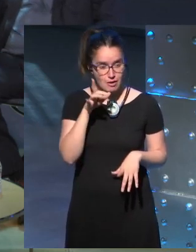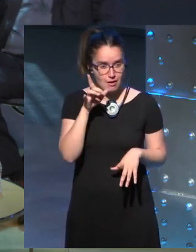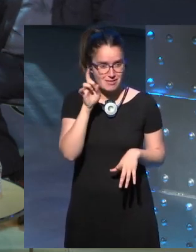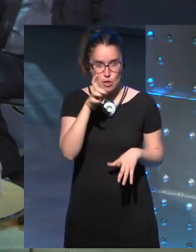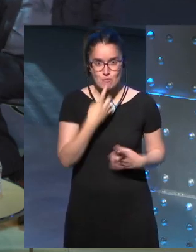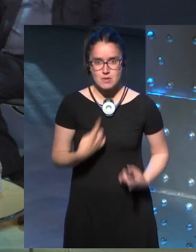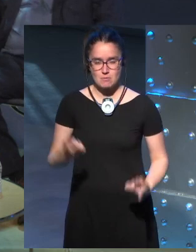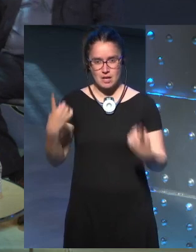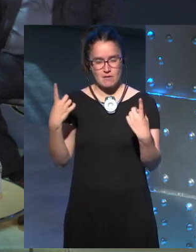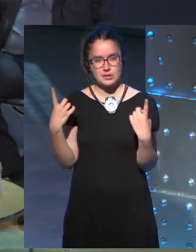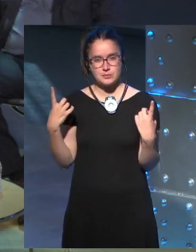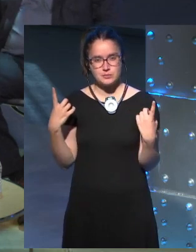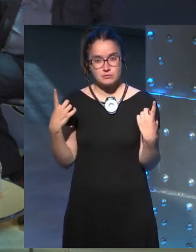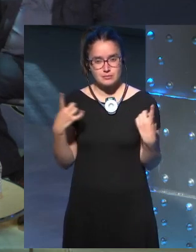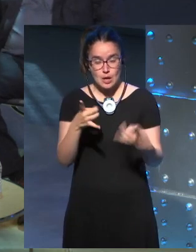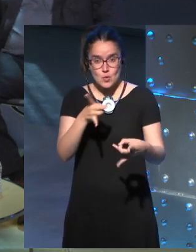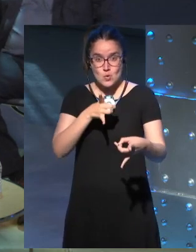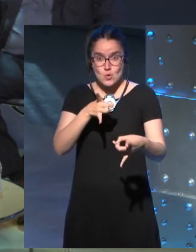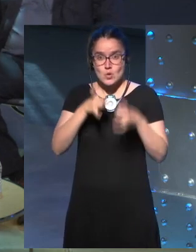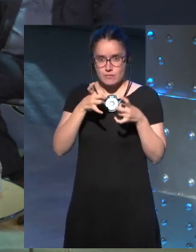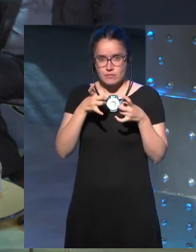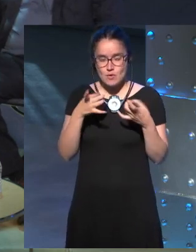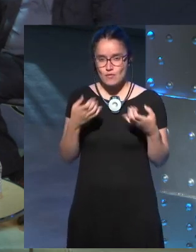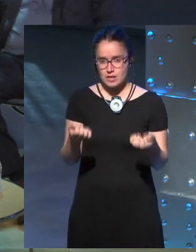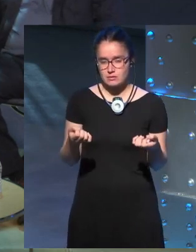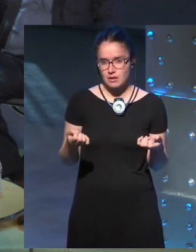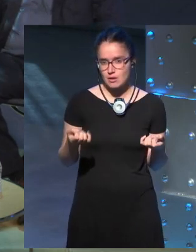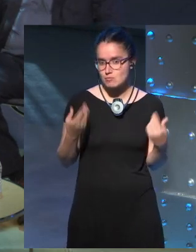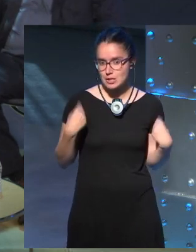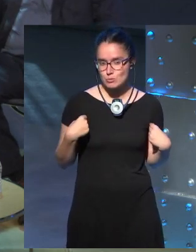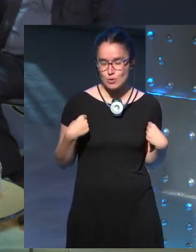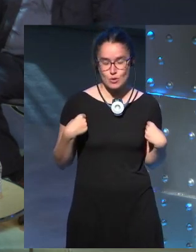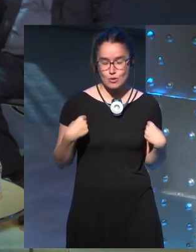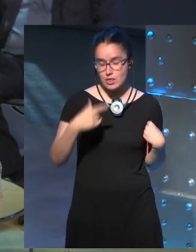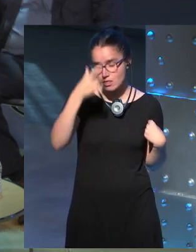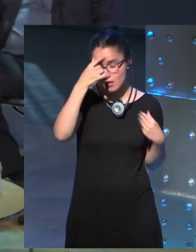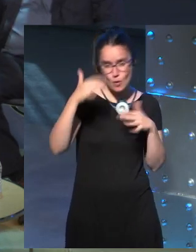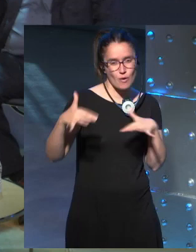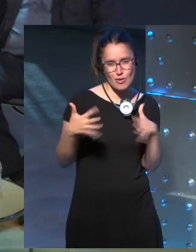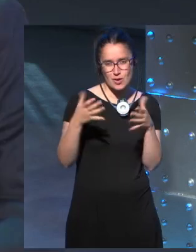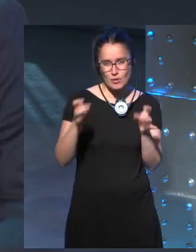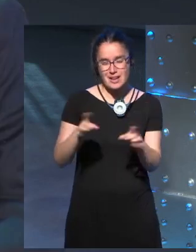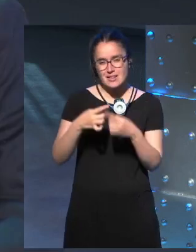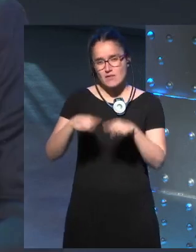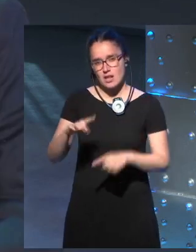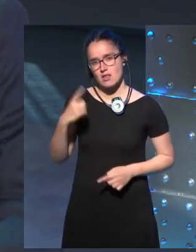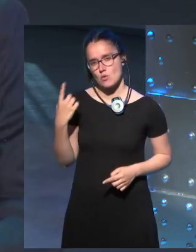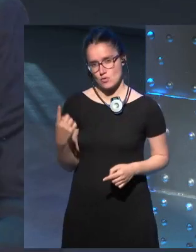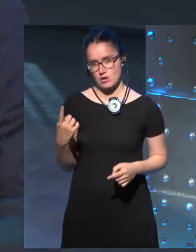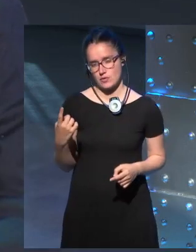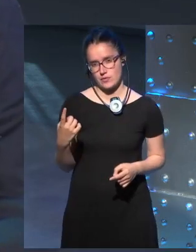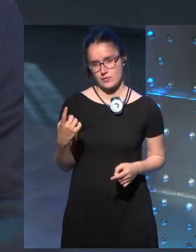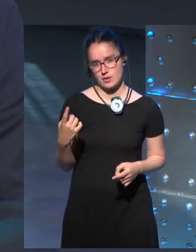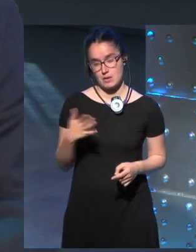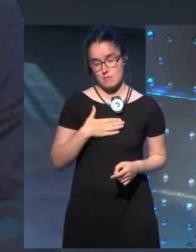know has been as seductive as the Zidane player, but with